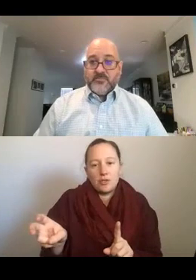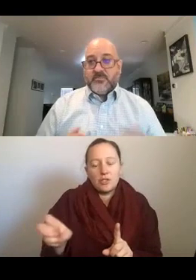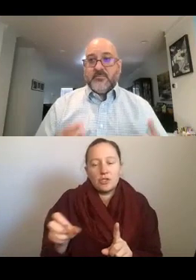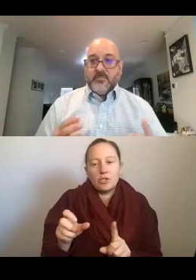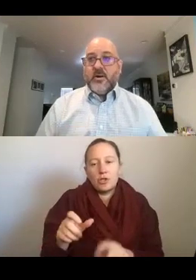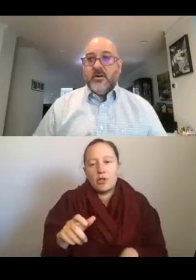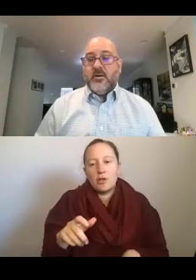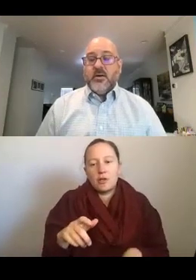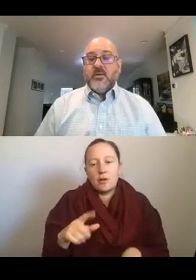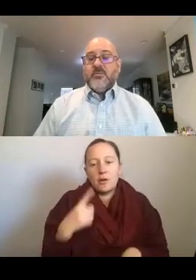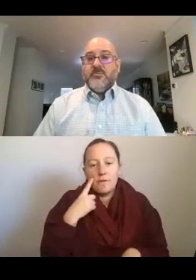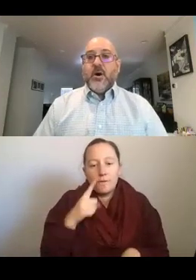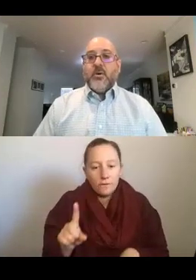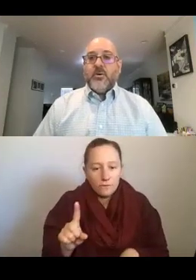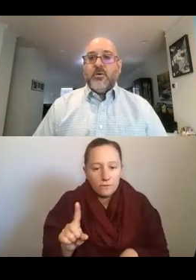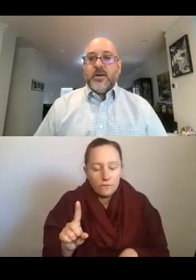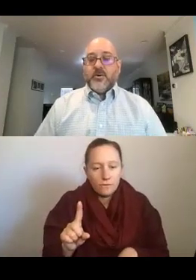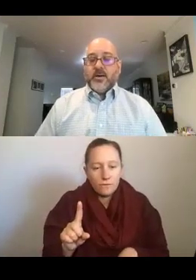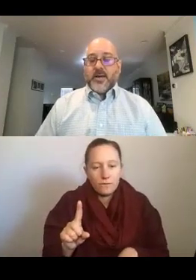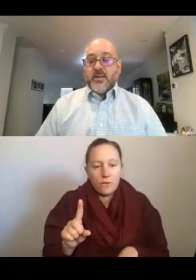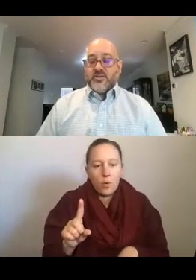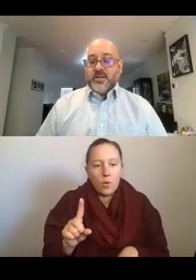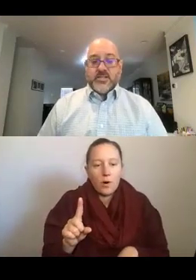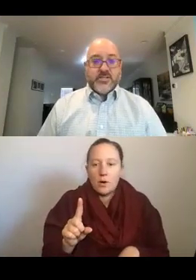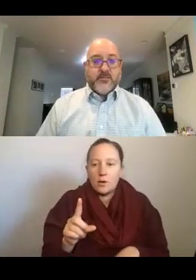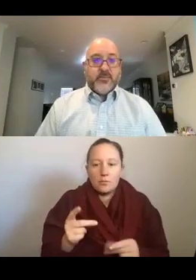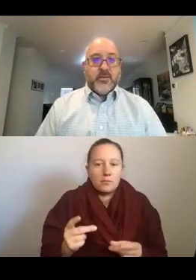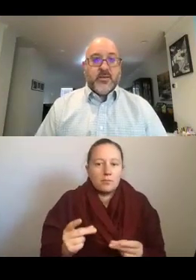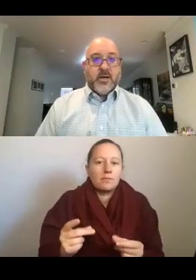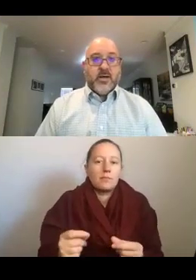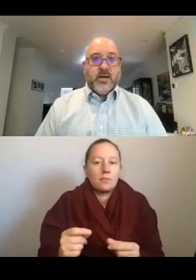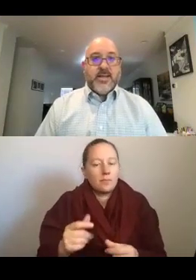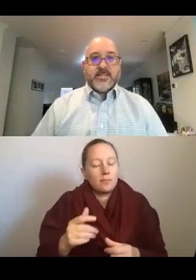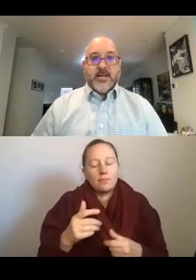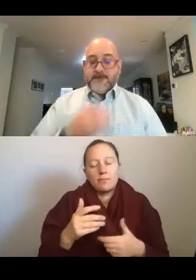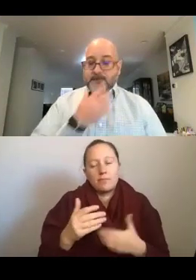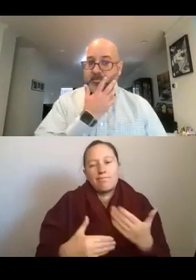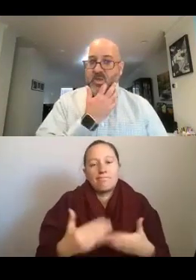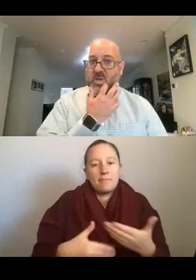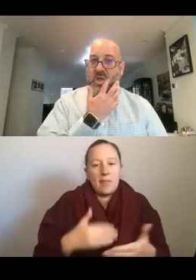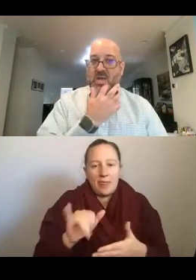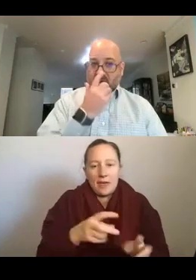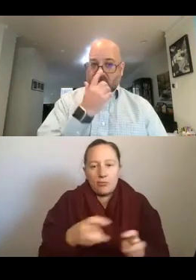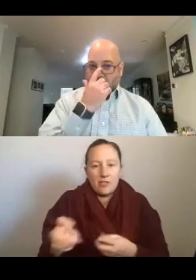the ball rolling on getting the transition. Next slide.